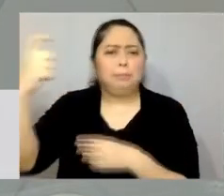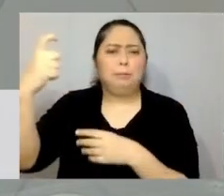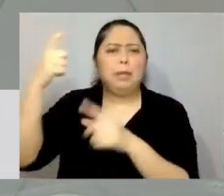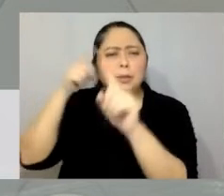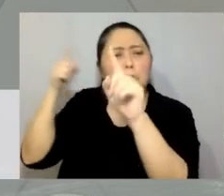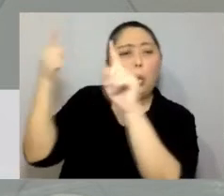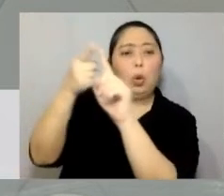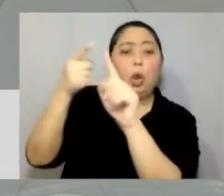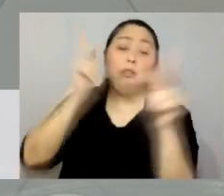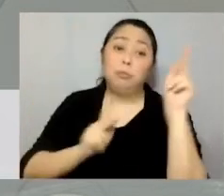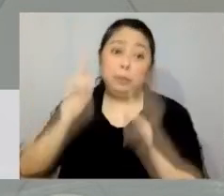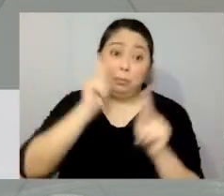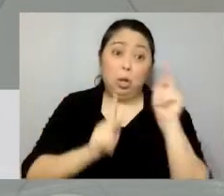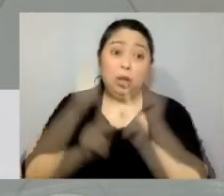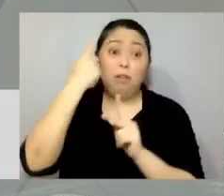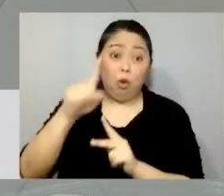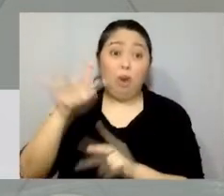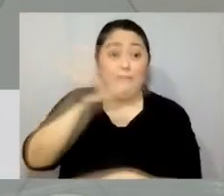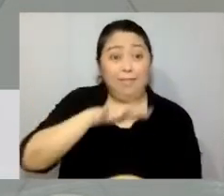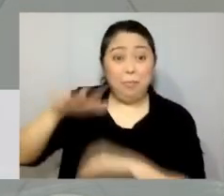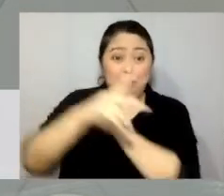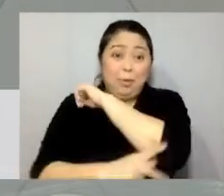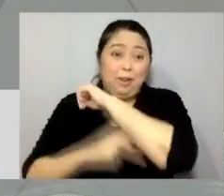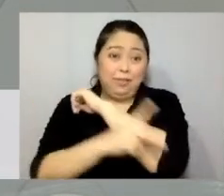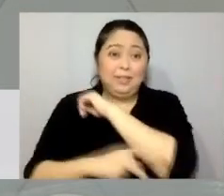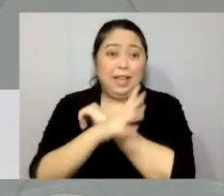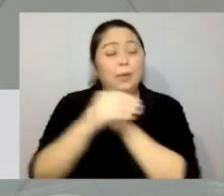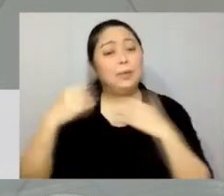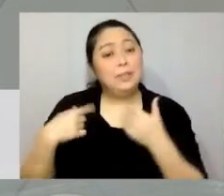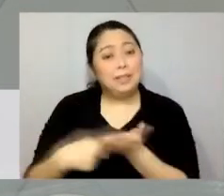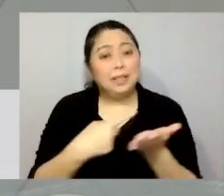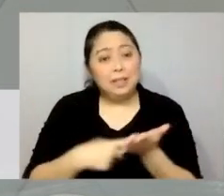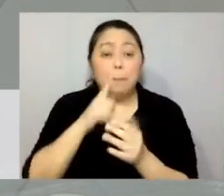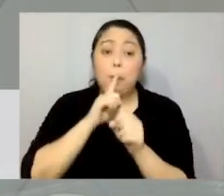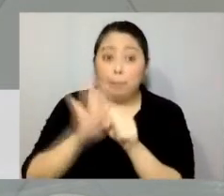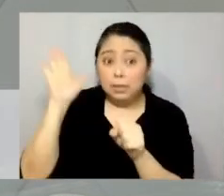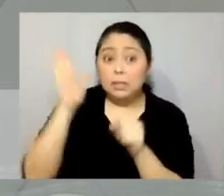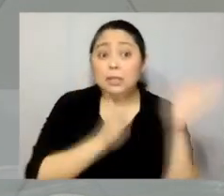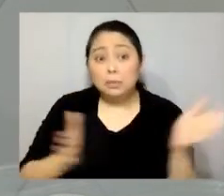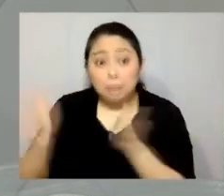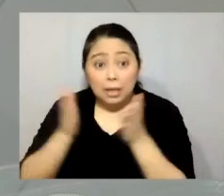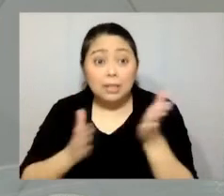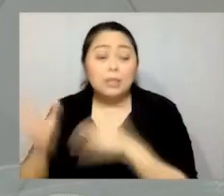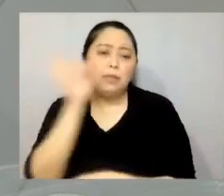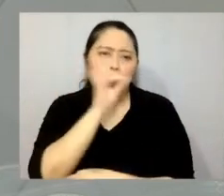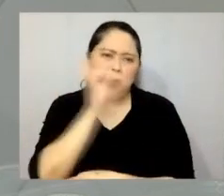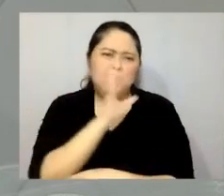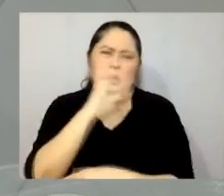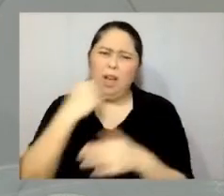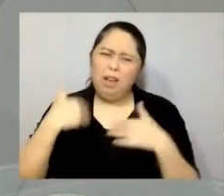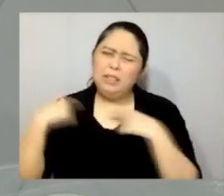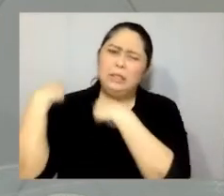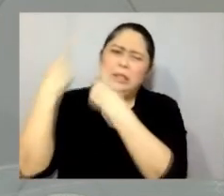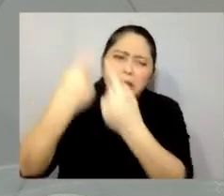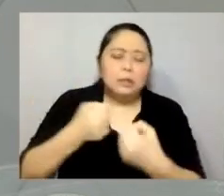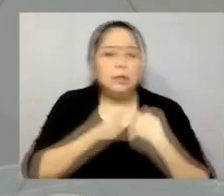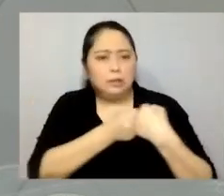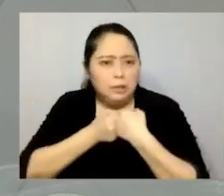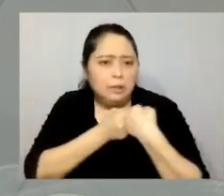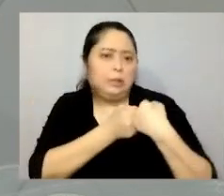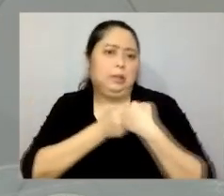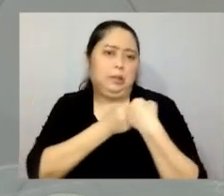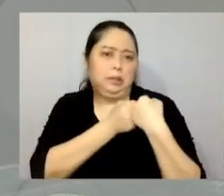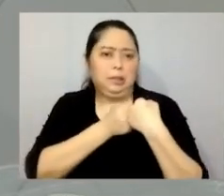dream, an aspiration of a people for their homeland. Let's talk about the promises and plans of our fellow Filipinos who have long been